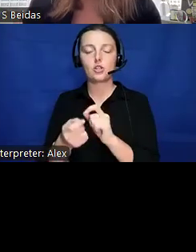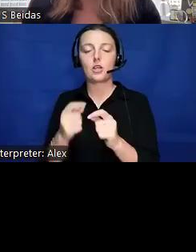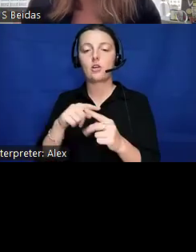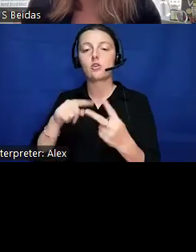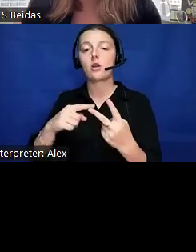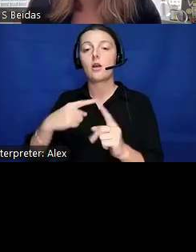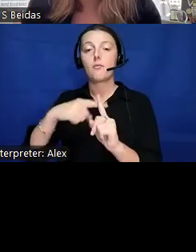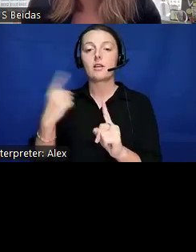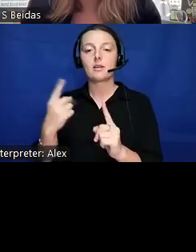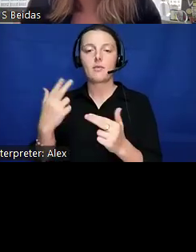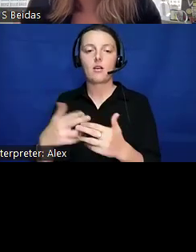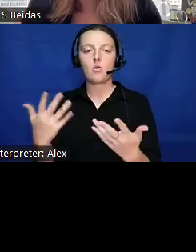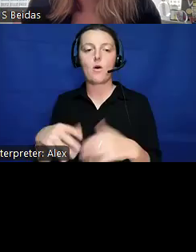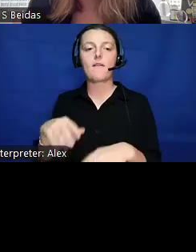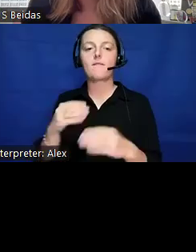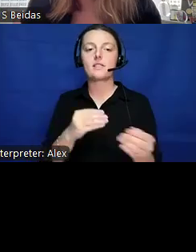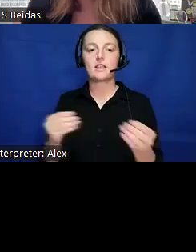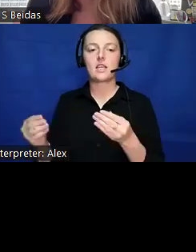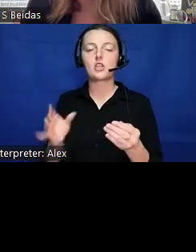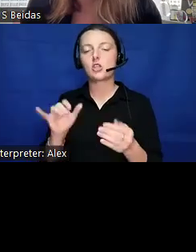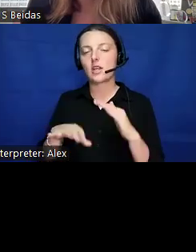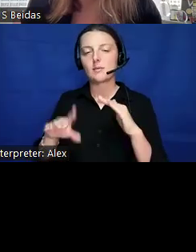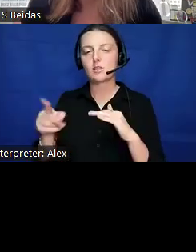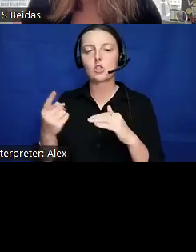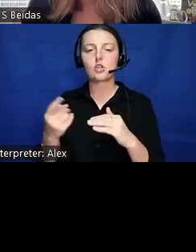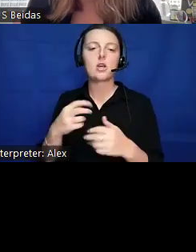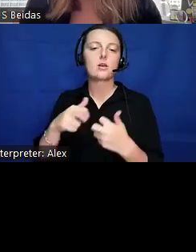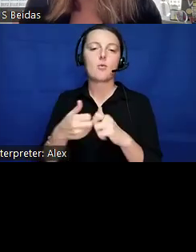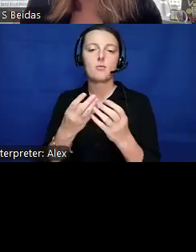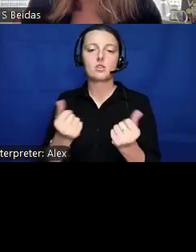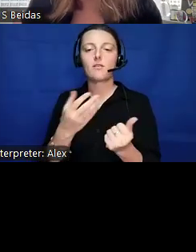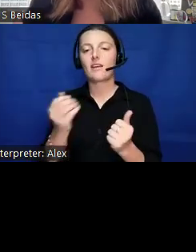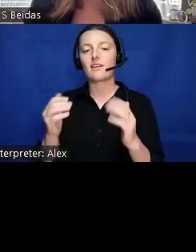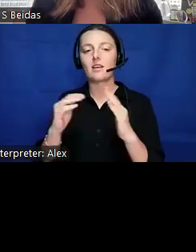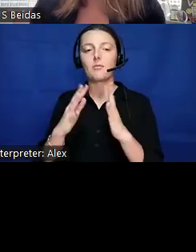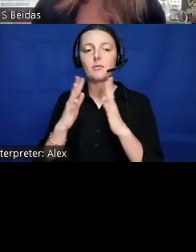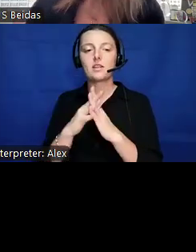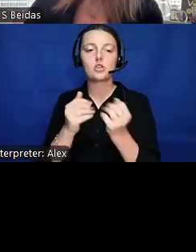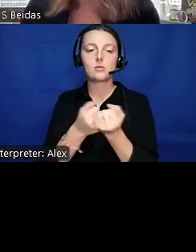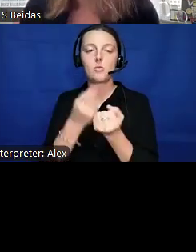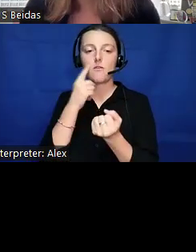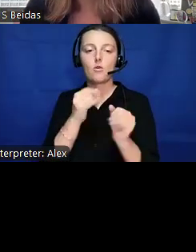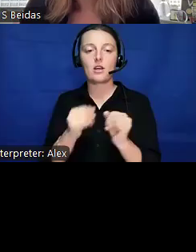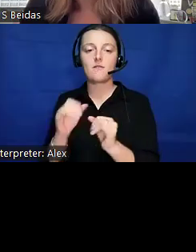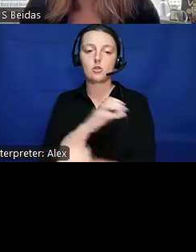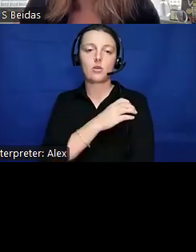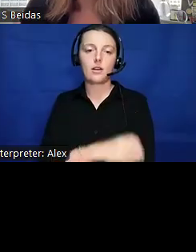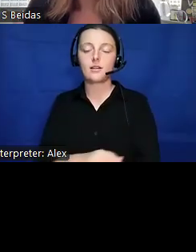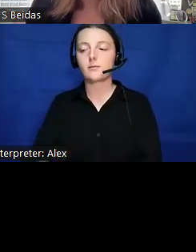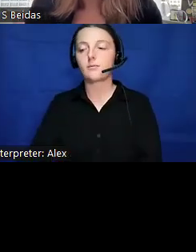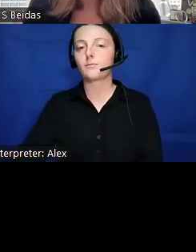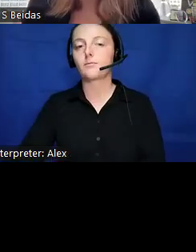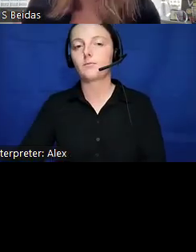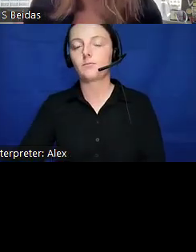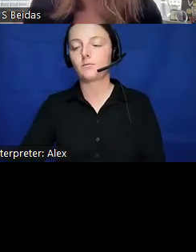called facilitation, which is essentially problem solving and implementation support for individual clinics. And you can see our colleagues who led